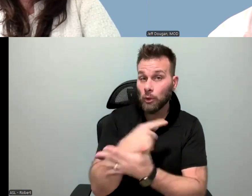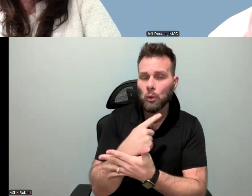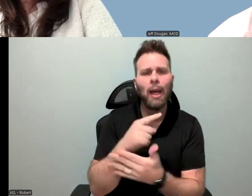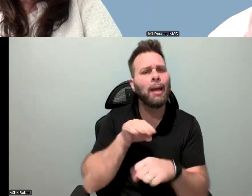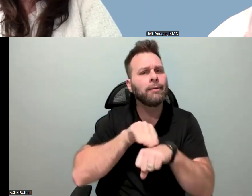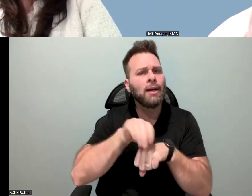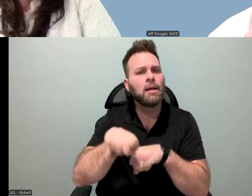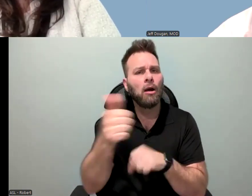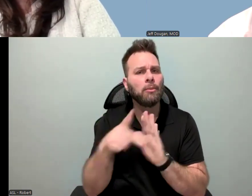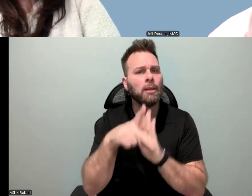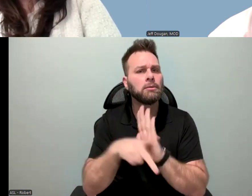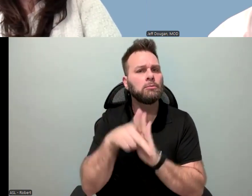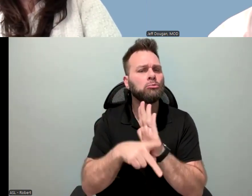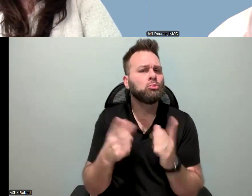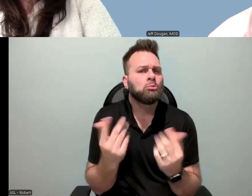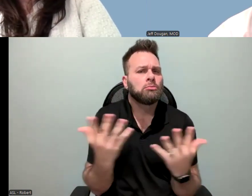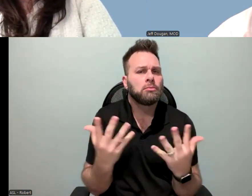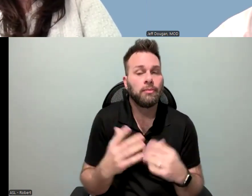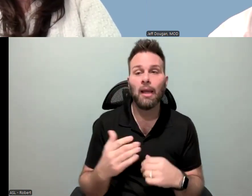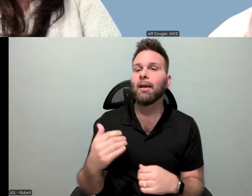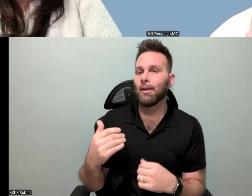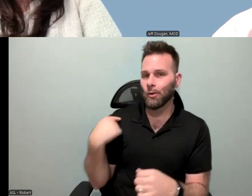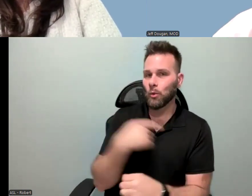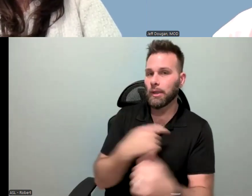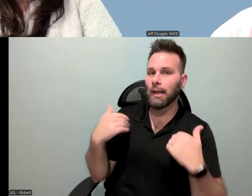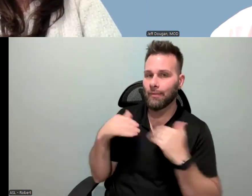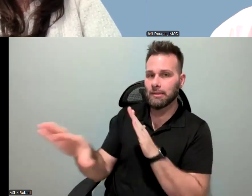policies? We have a select board.